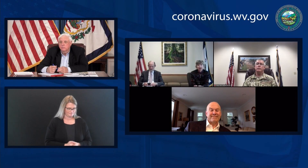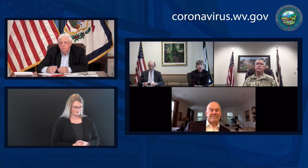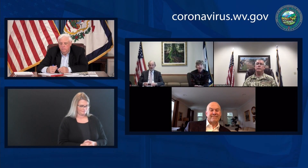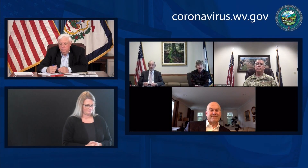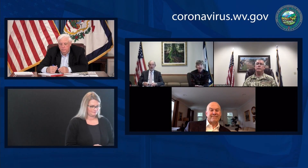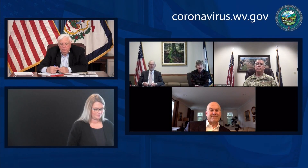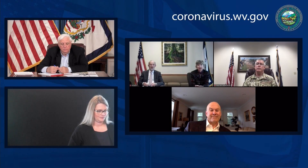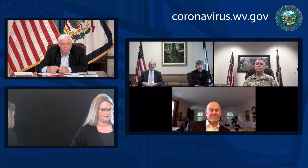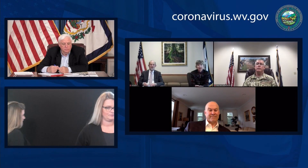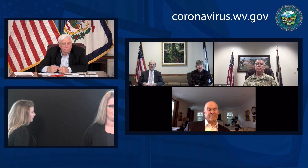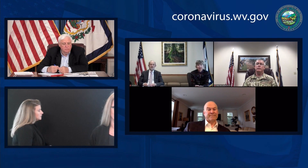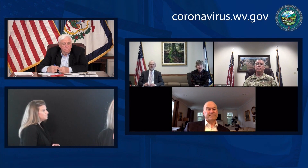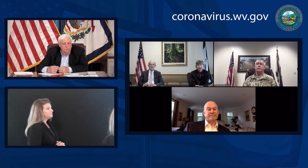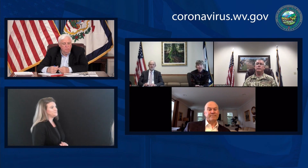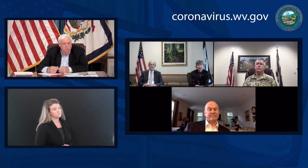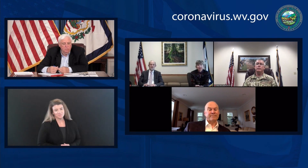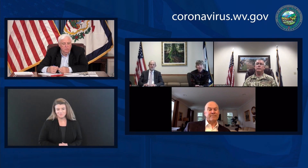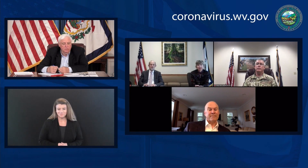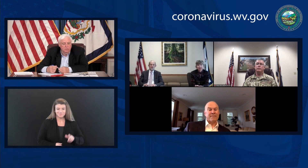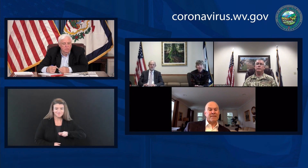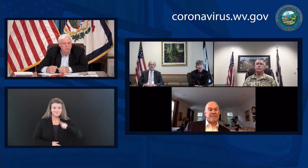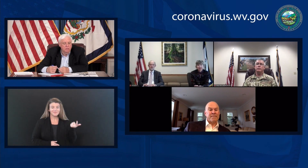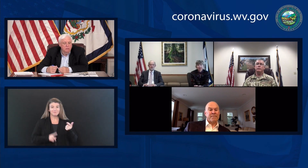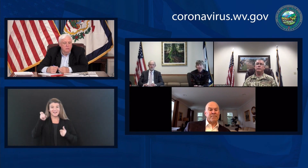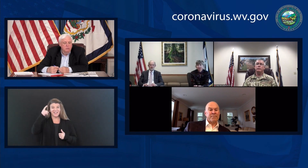All right, thank you. Governor, I'll turn it back to you to close out.